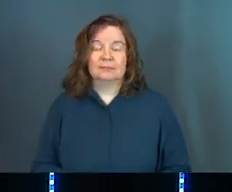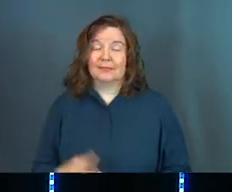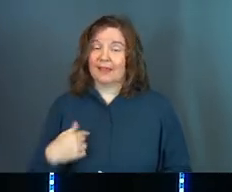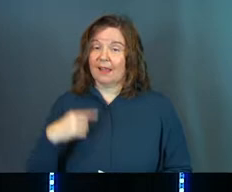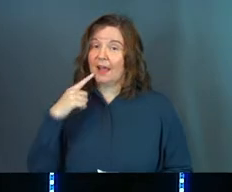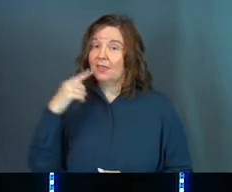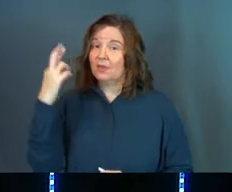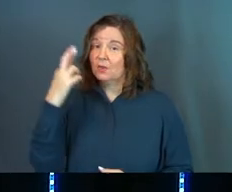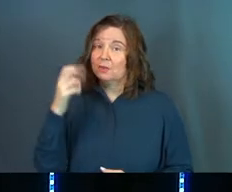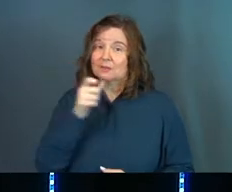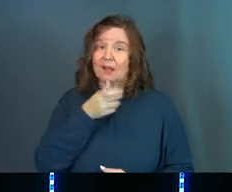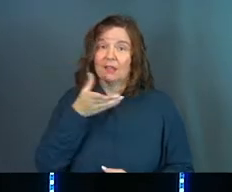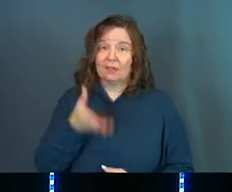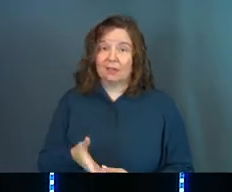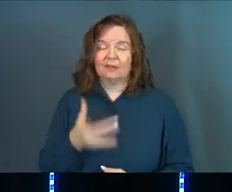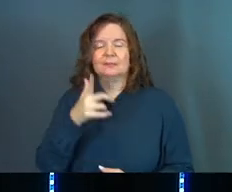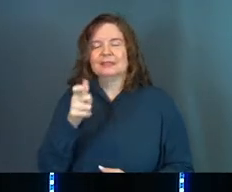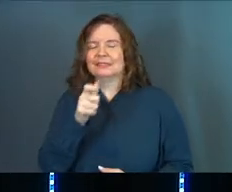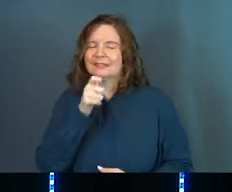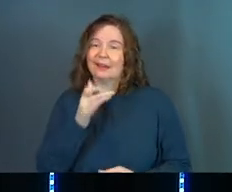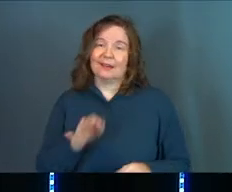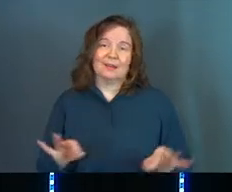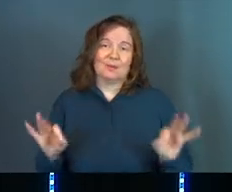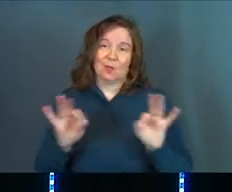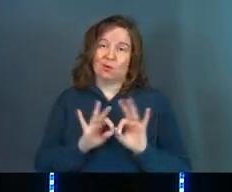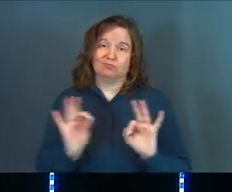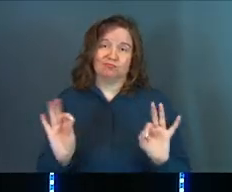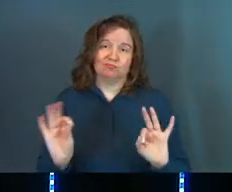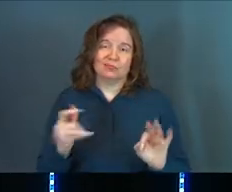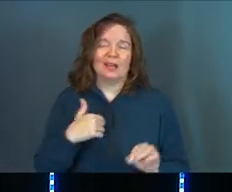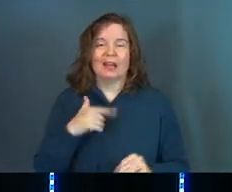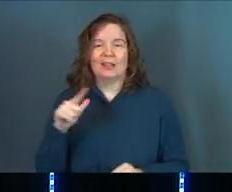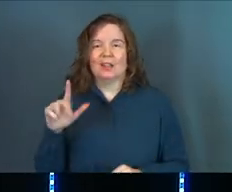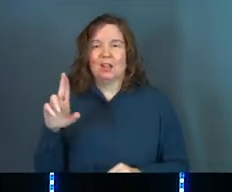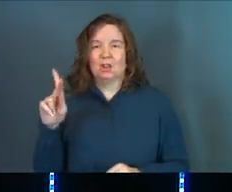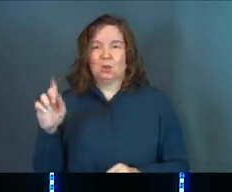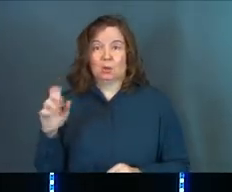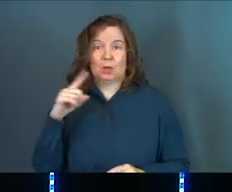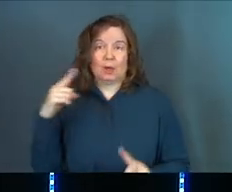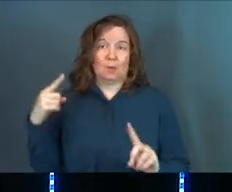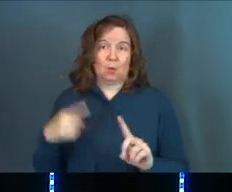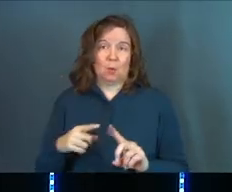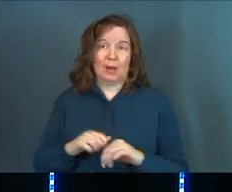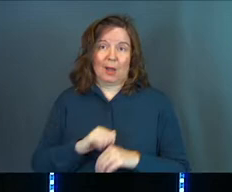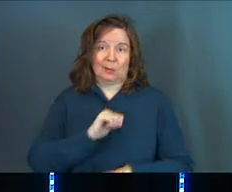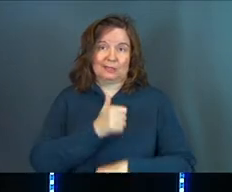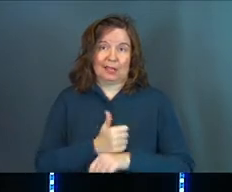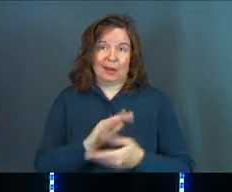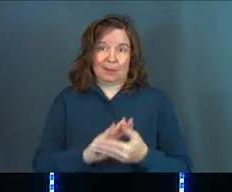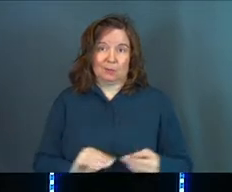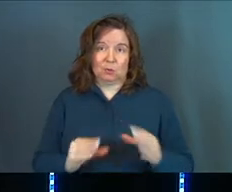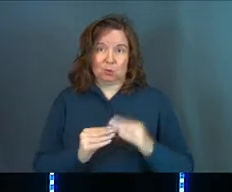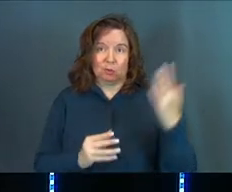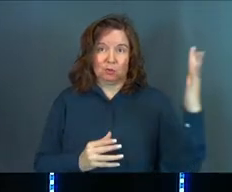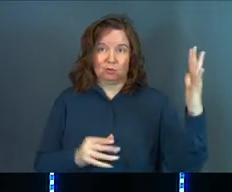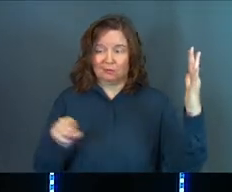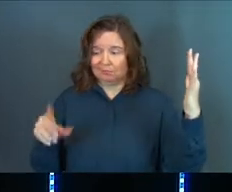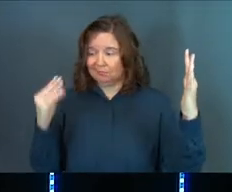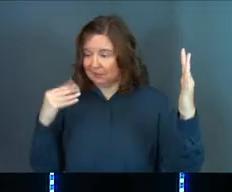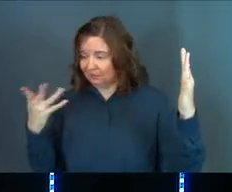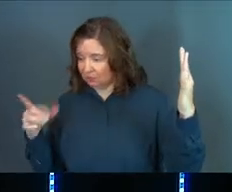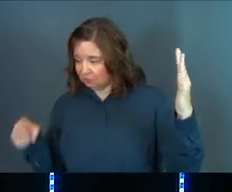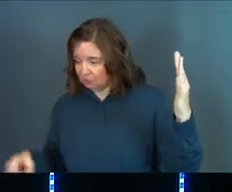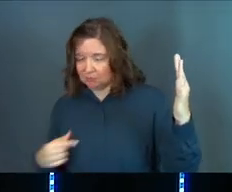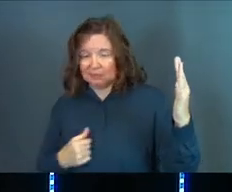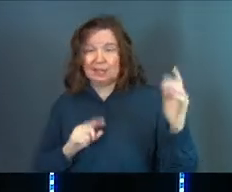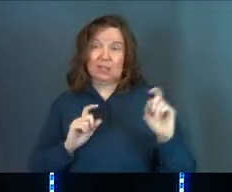I think the reason it's not there is because it's not important, and I think that's Luke's point in the way that he put that story together for us, is he could